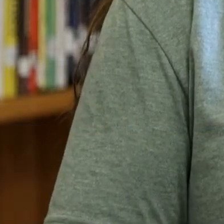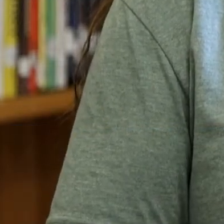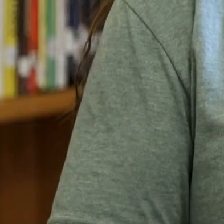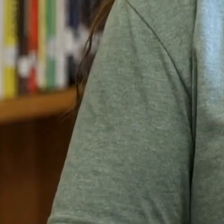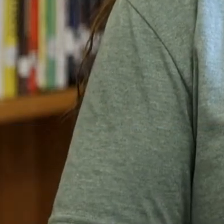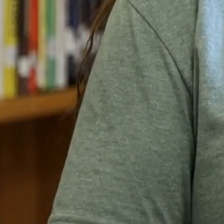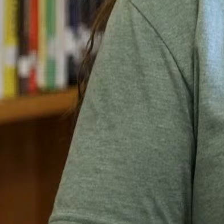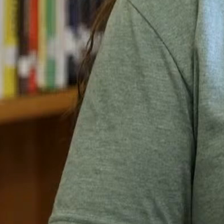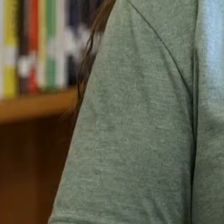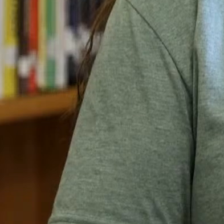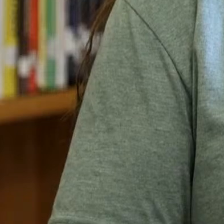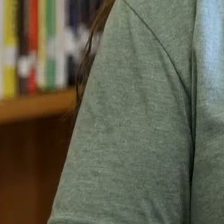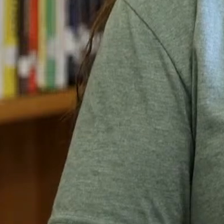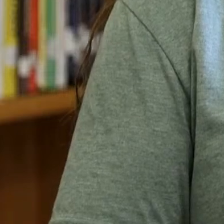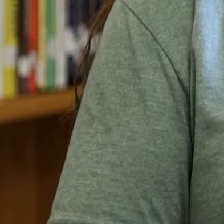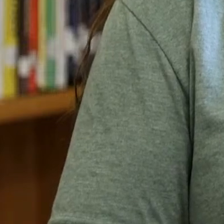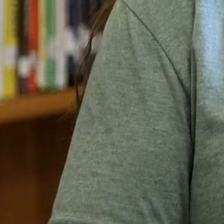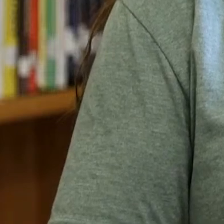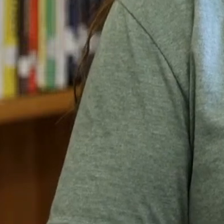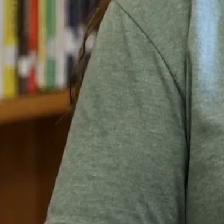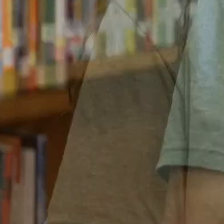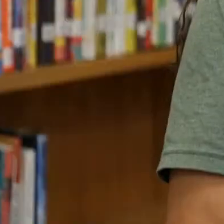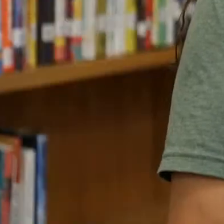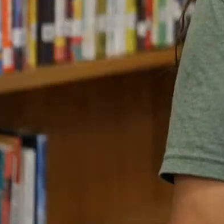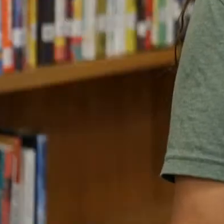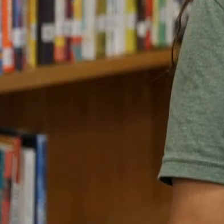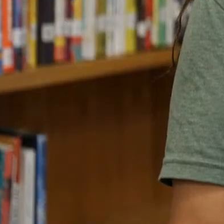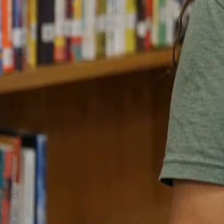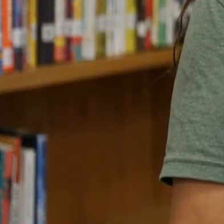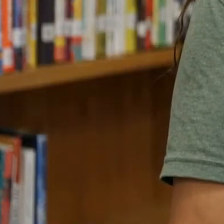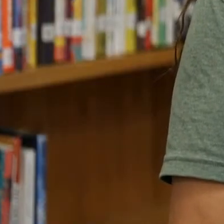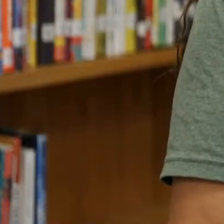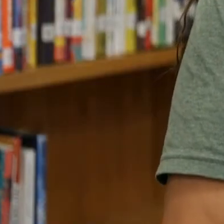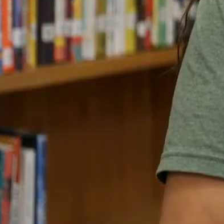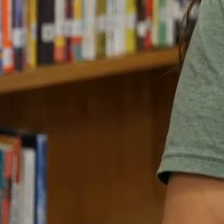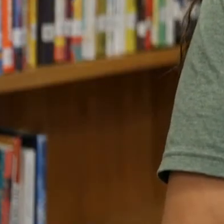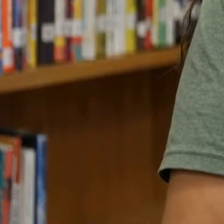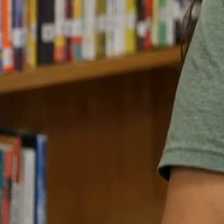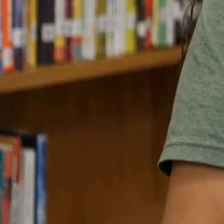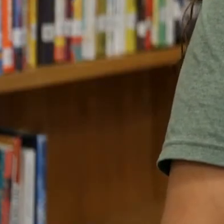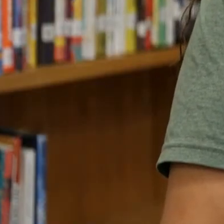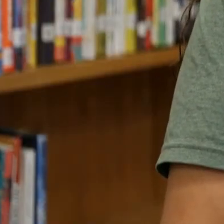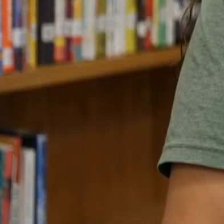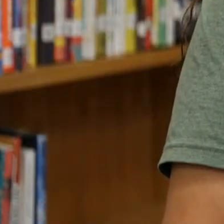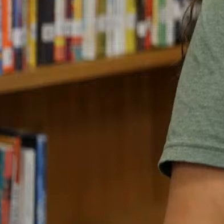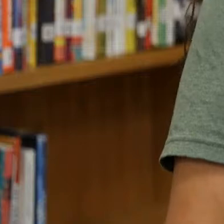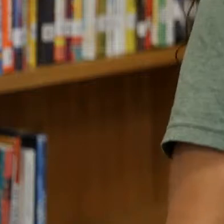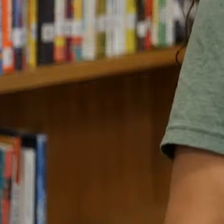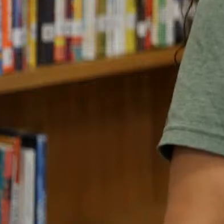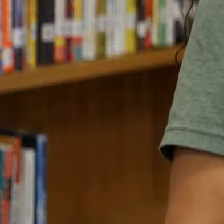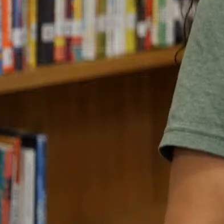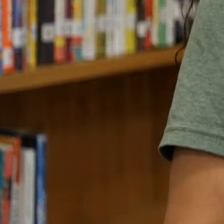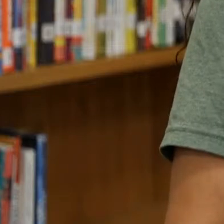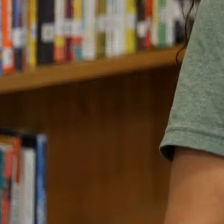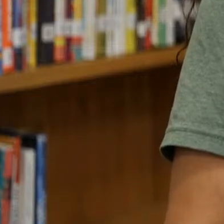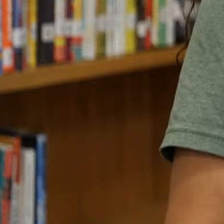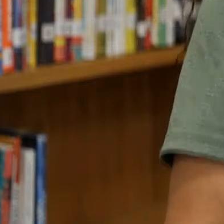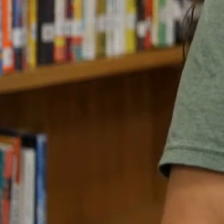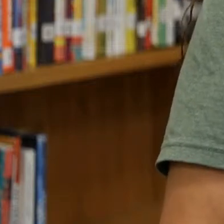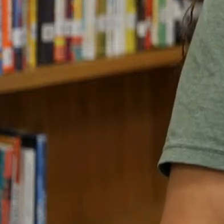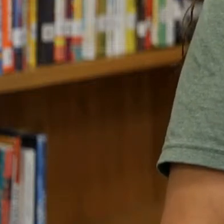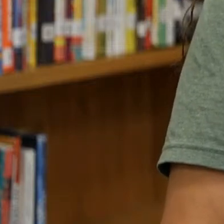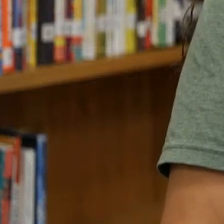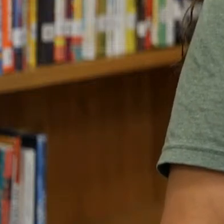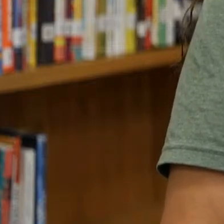asked her to help me a lot. And the next thing you know, that's what I was doing, and was learning ABA